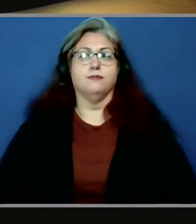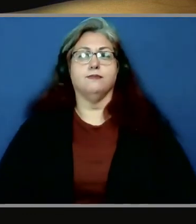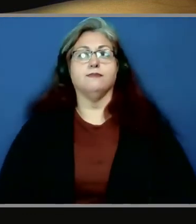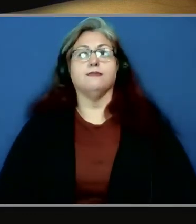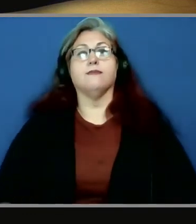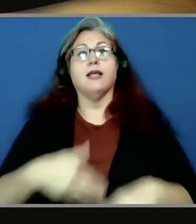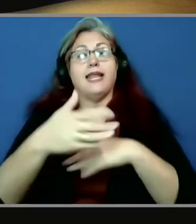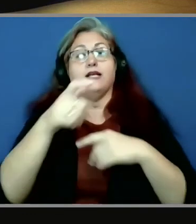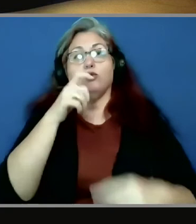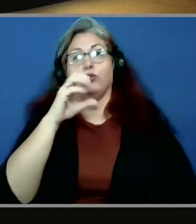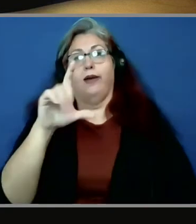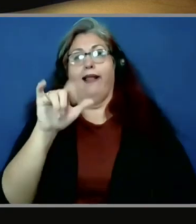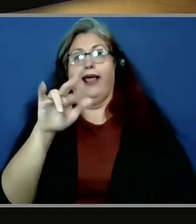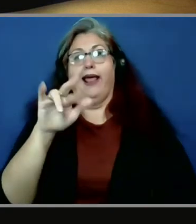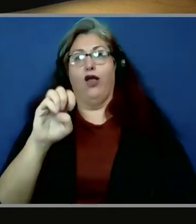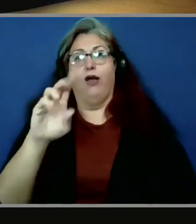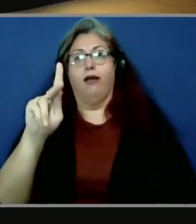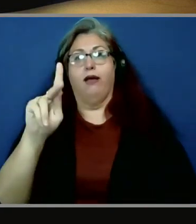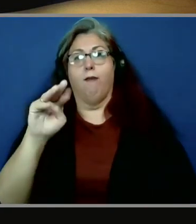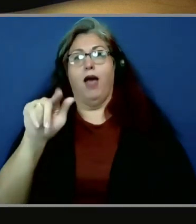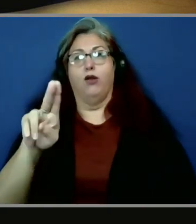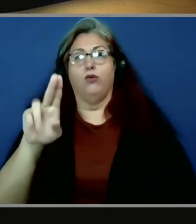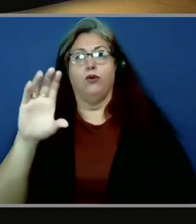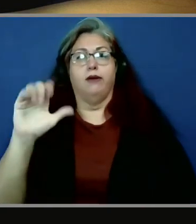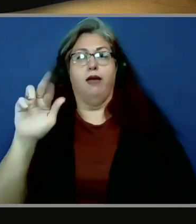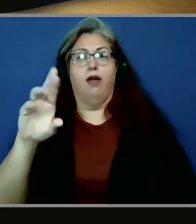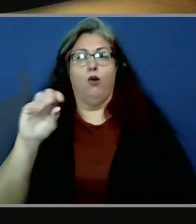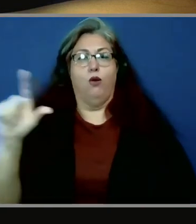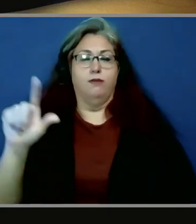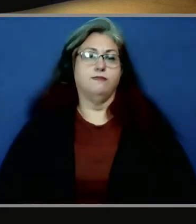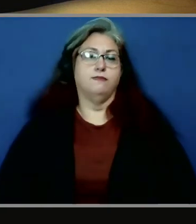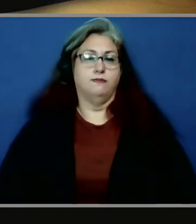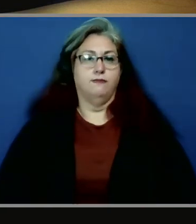is Claire Kamalu Carroll.